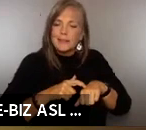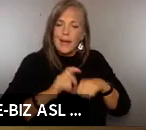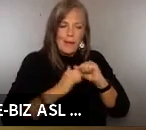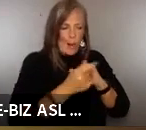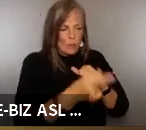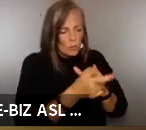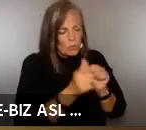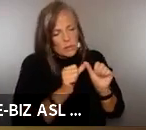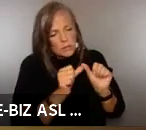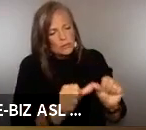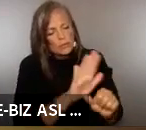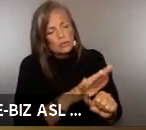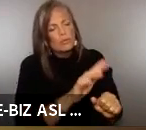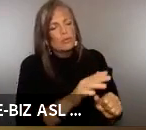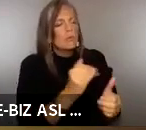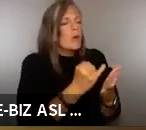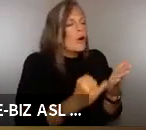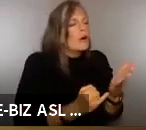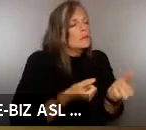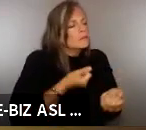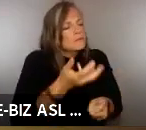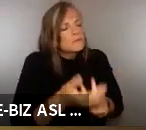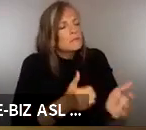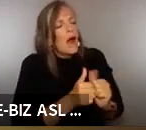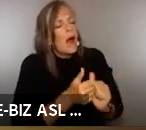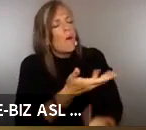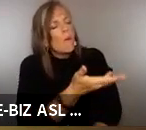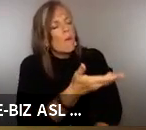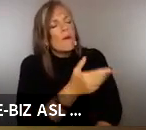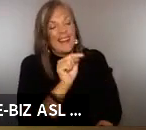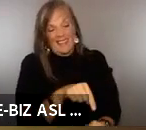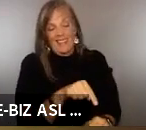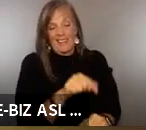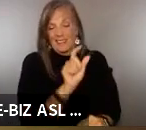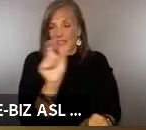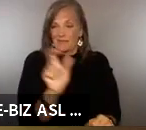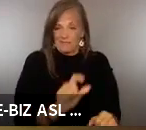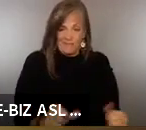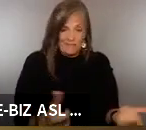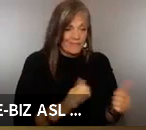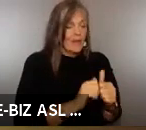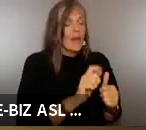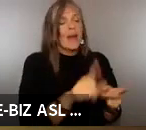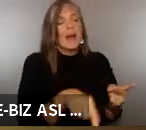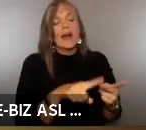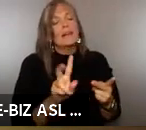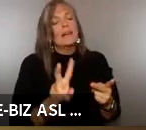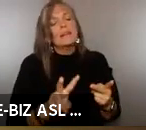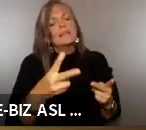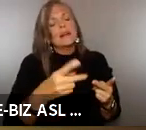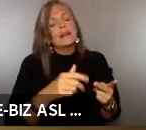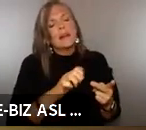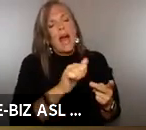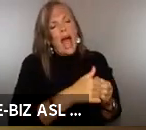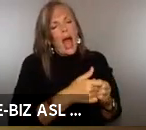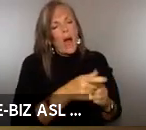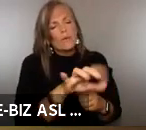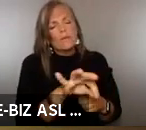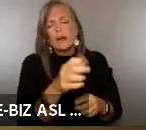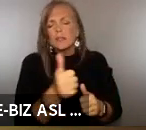artistry in this kind of format. And then also secondly, how have you found anything you've discovered